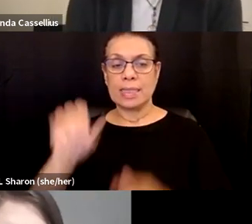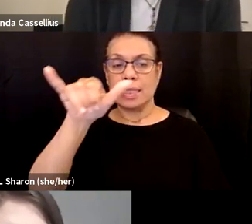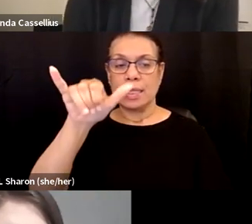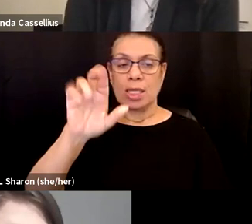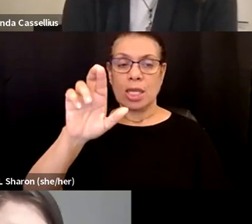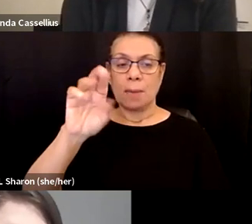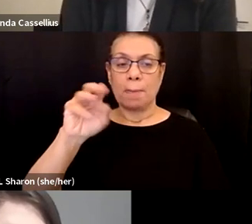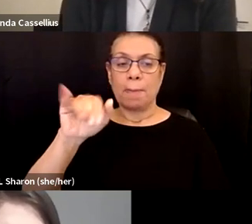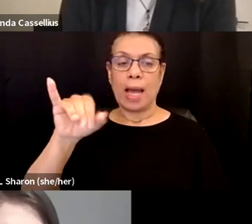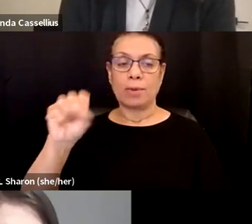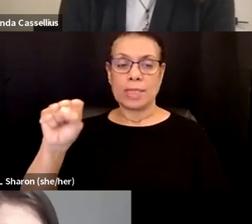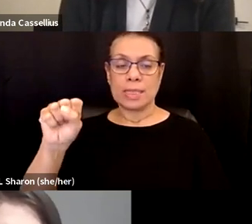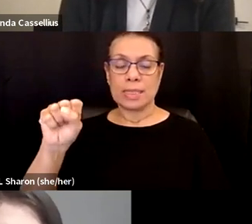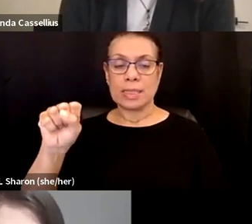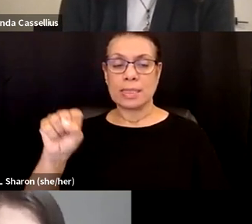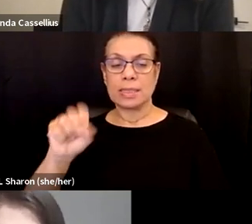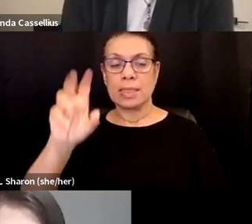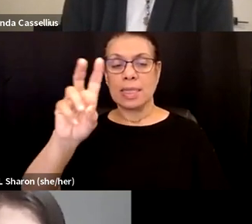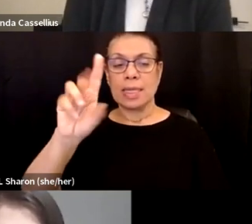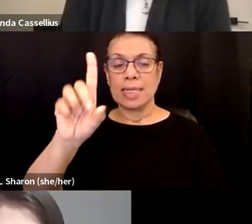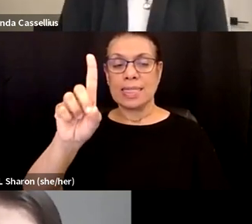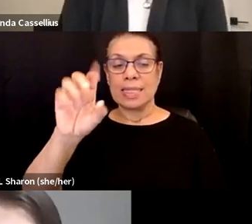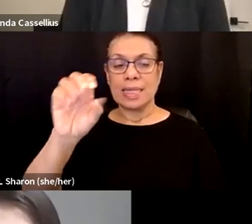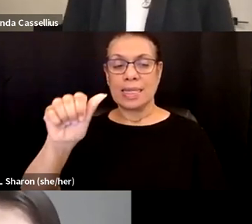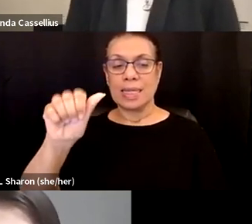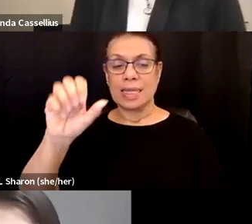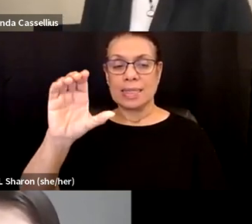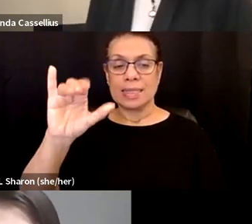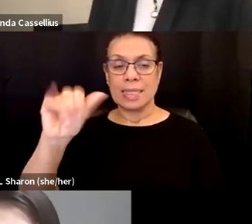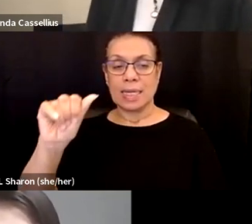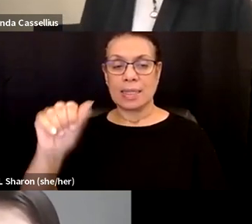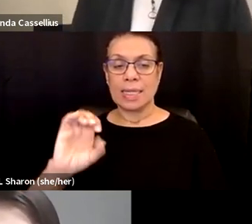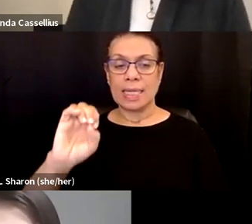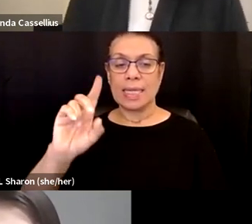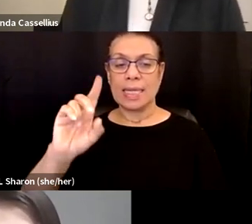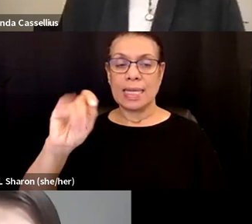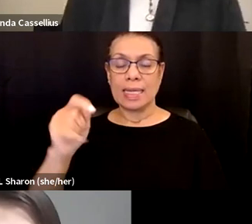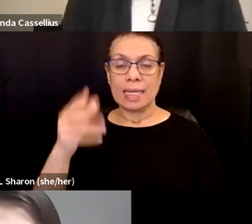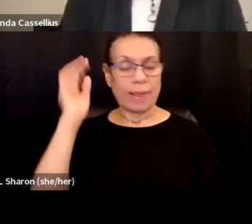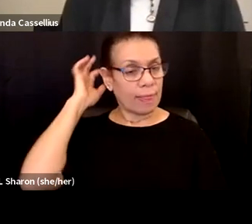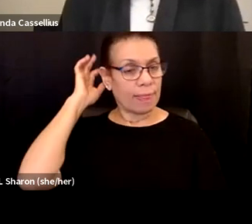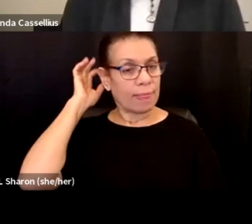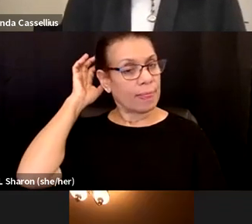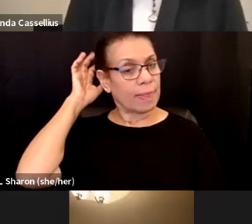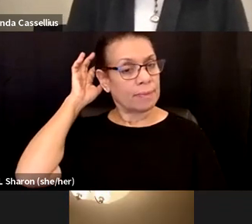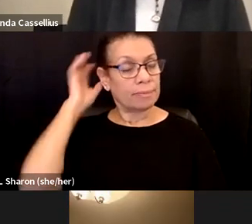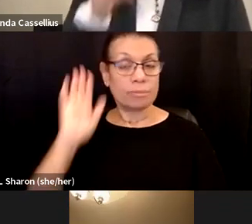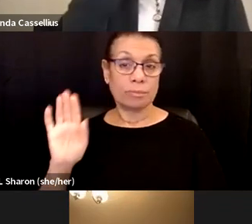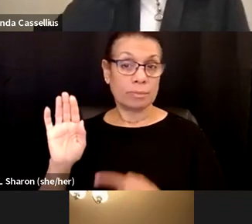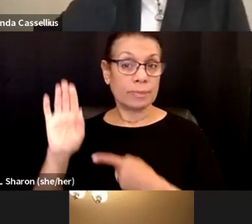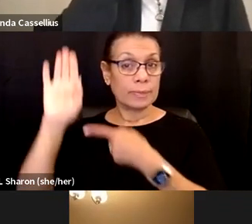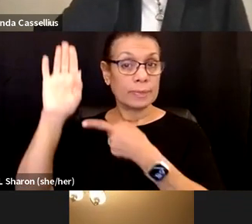matthias dacia morales and edith bazil if you could please raise your hands virtually in